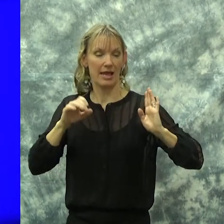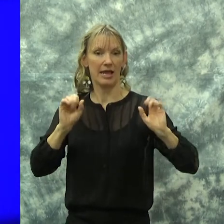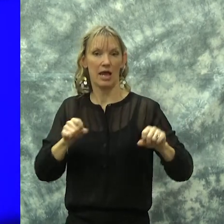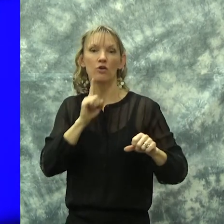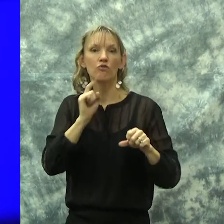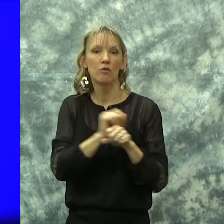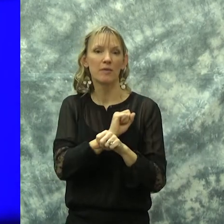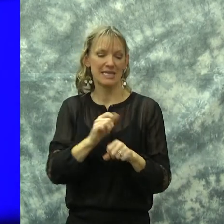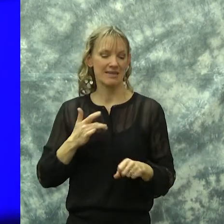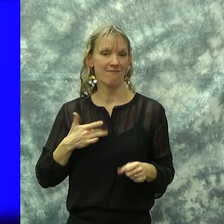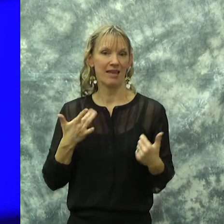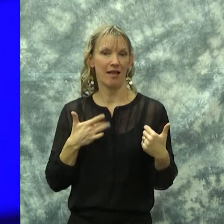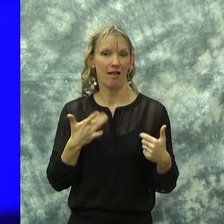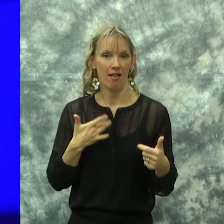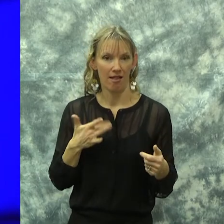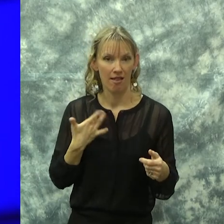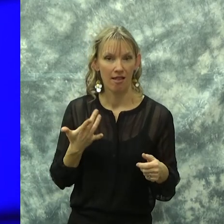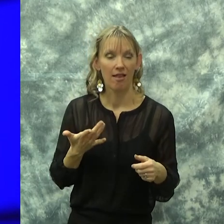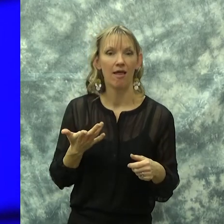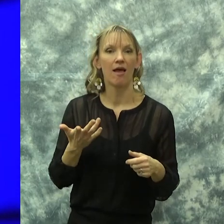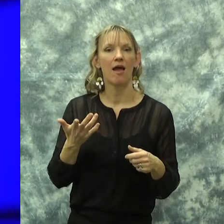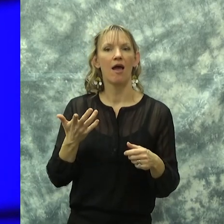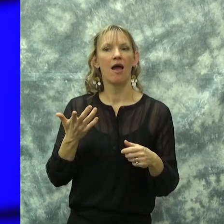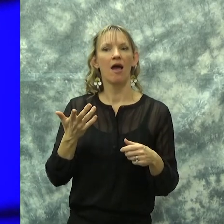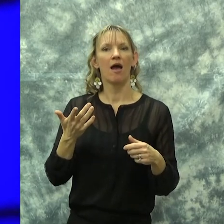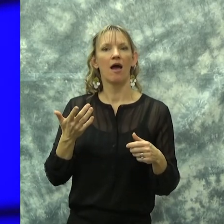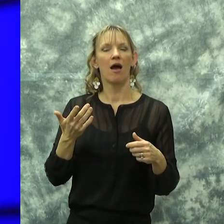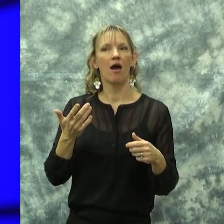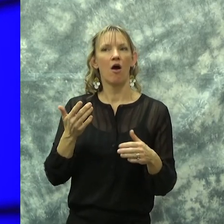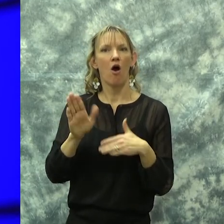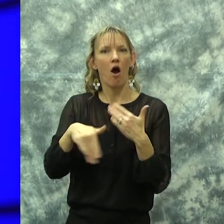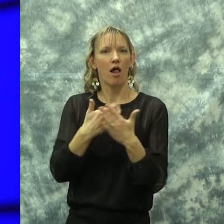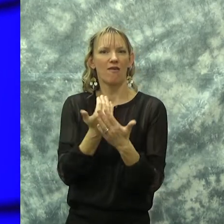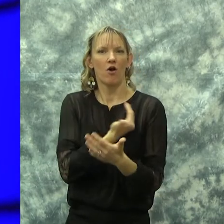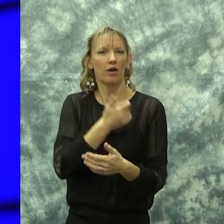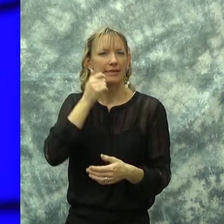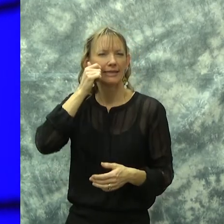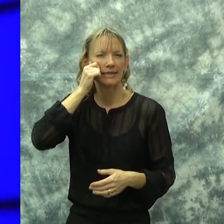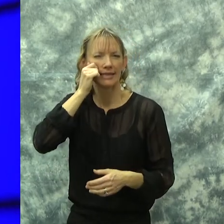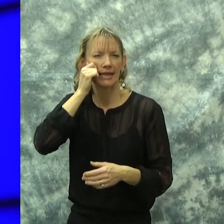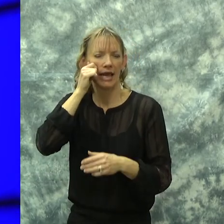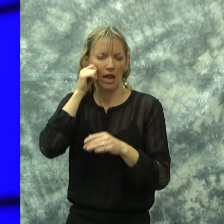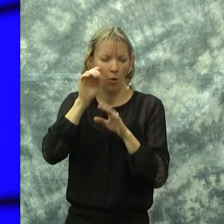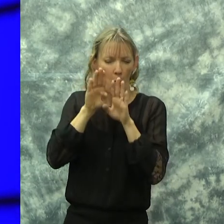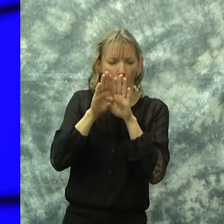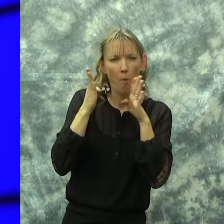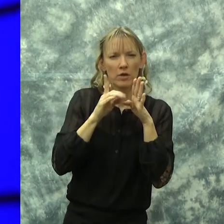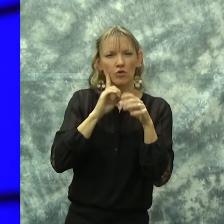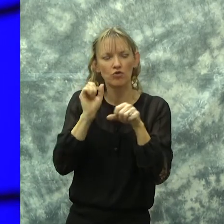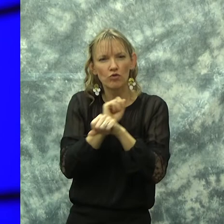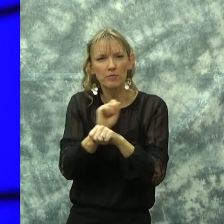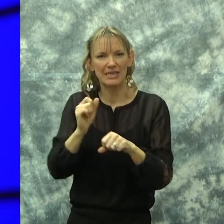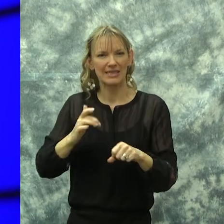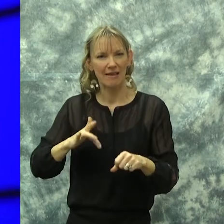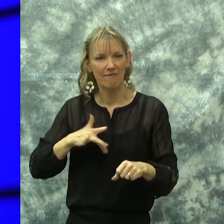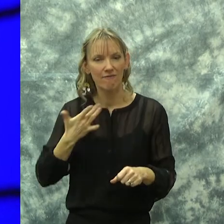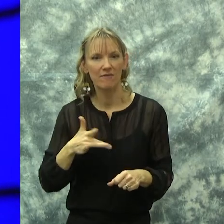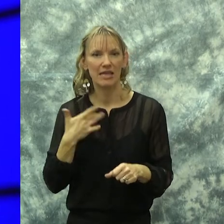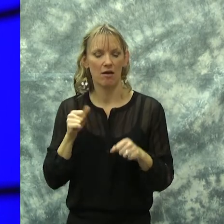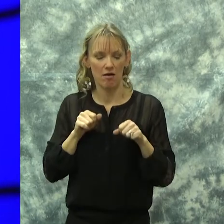feel. It opens every pore on our skin so that we can truly feel the